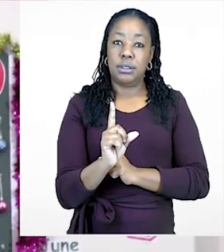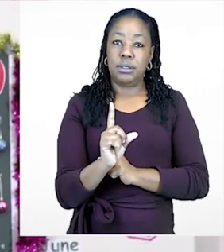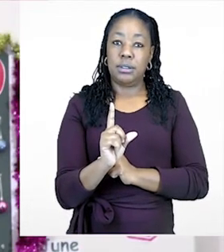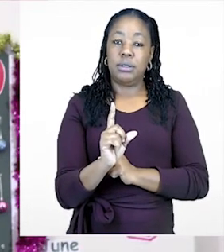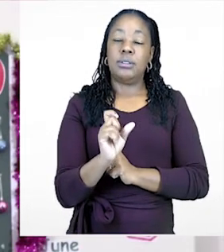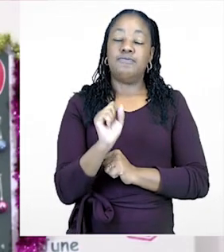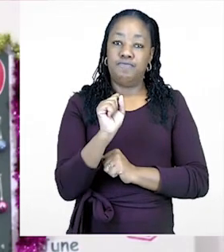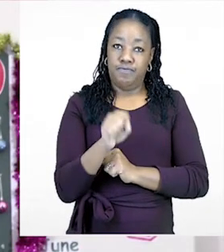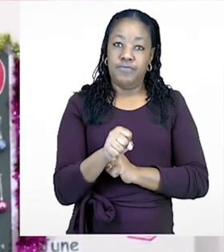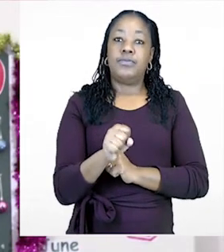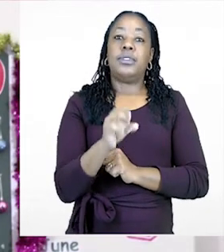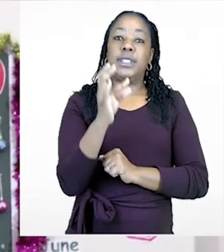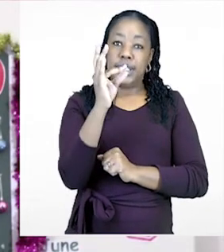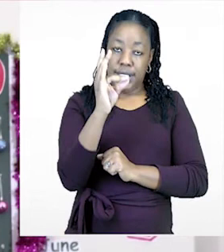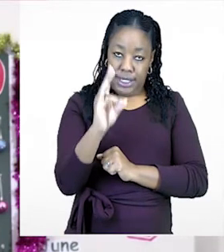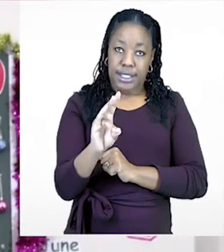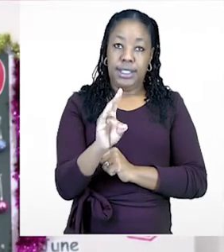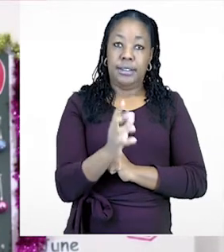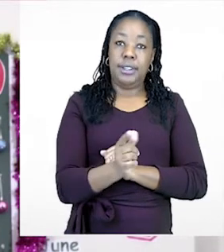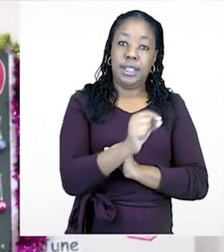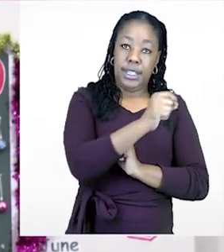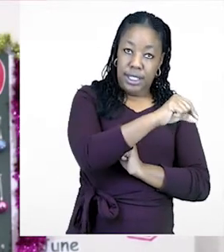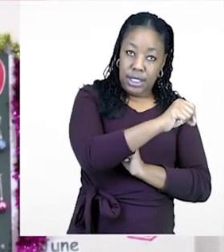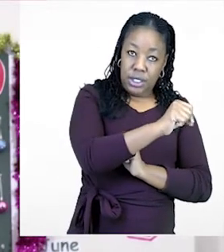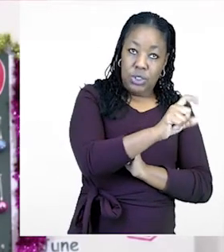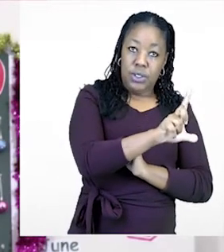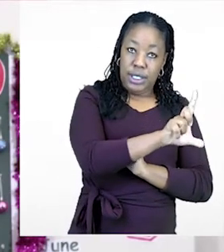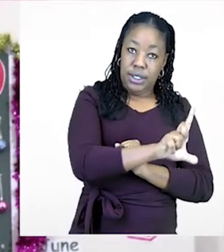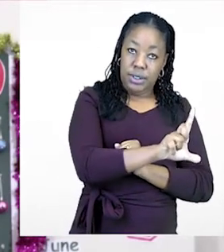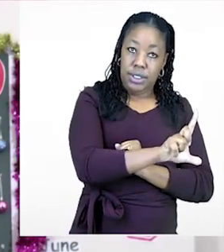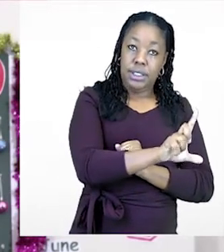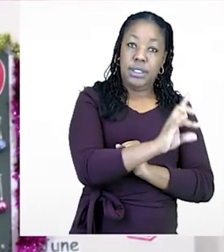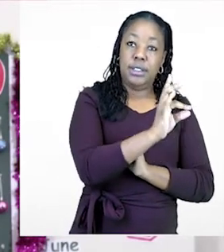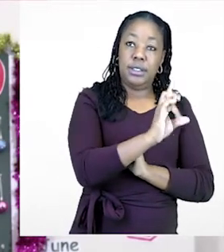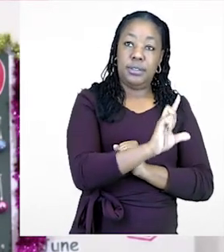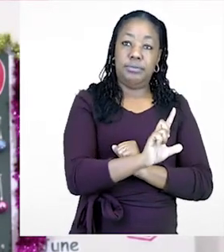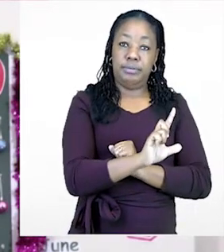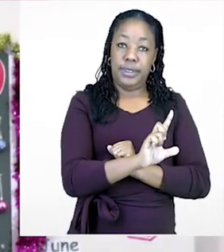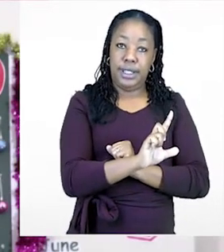answer is the number 7. May you please write the number 7.